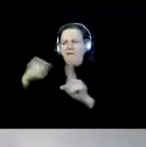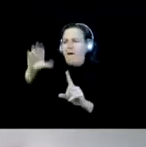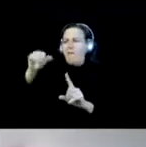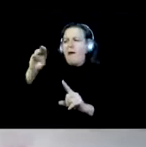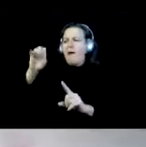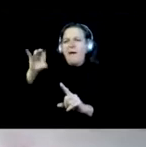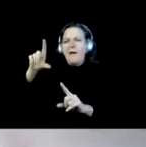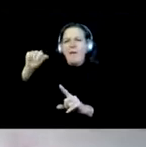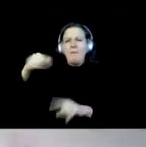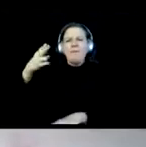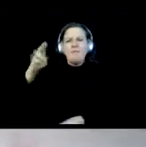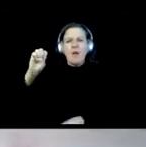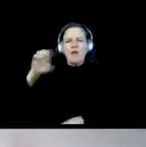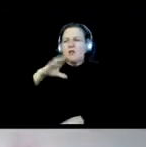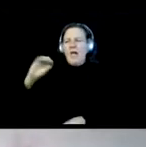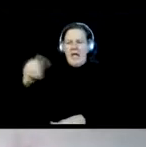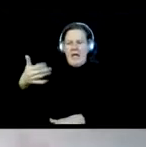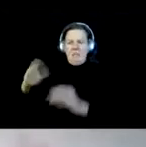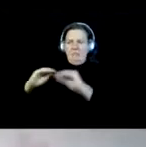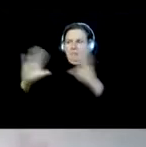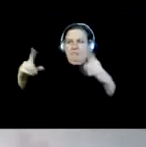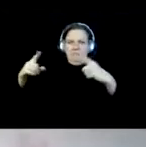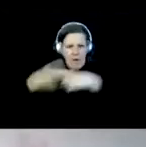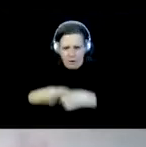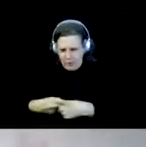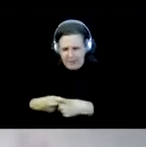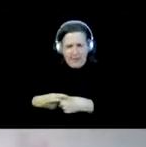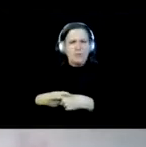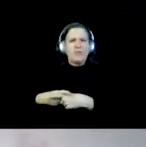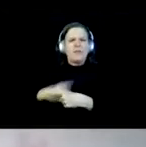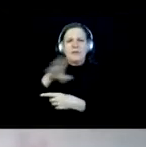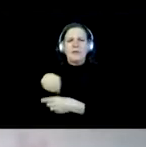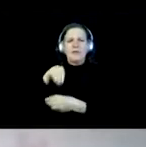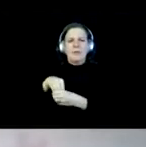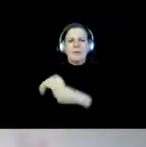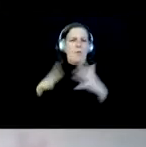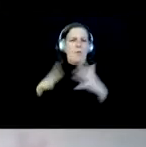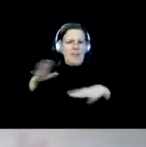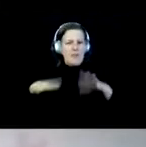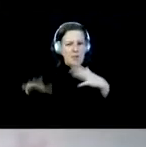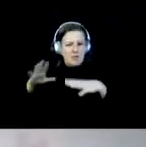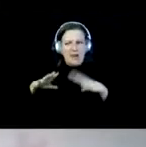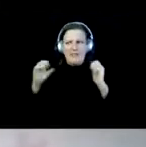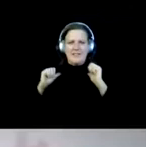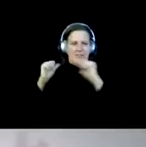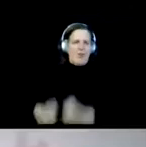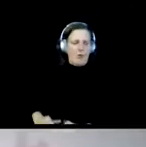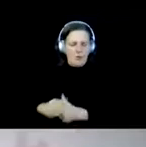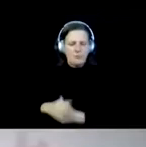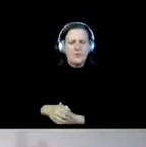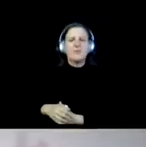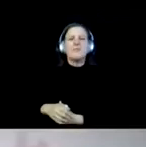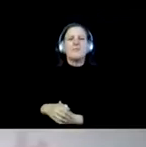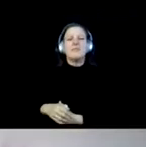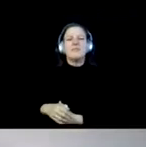of contradiction that was within the dresses and coats. But